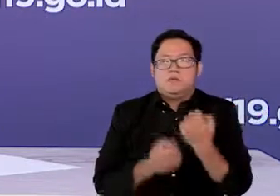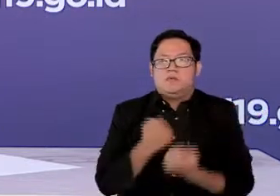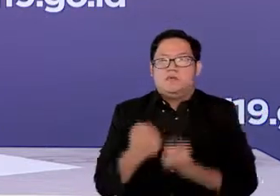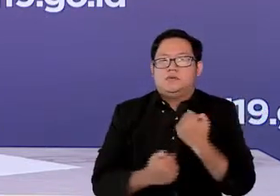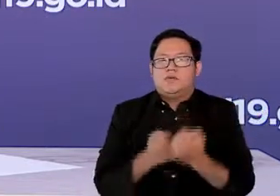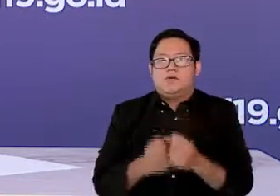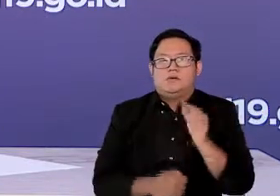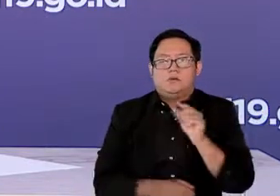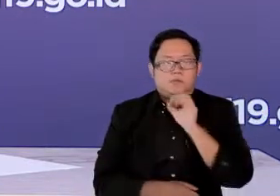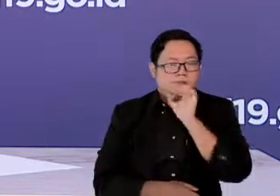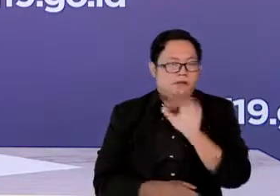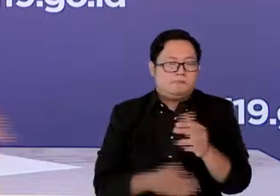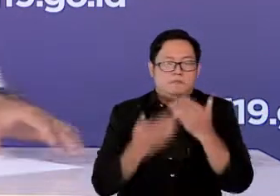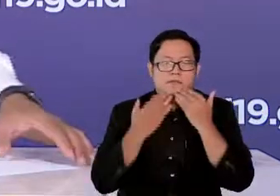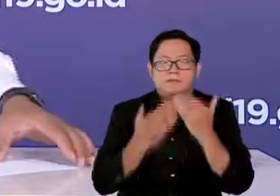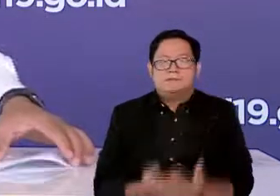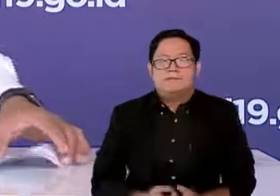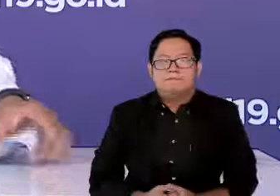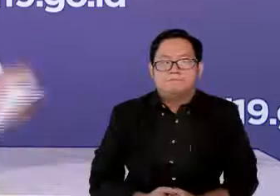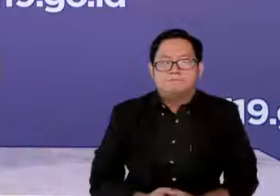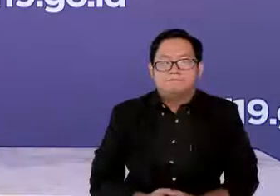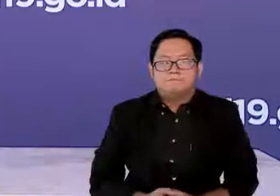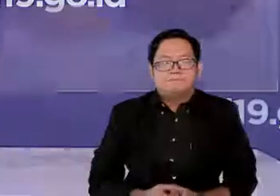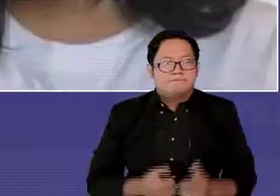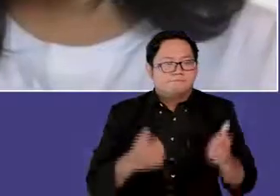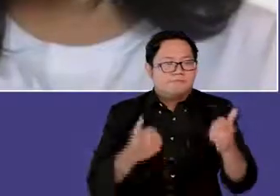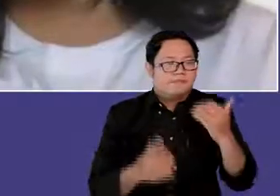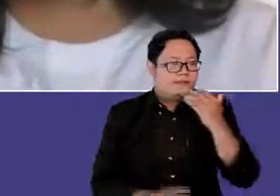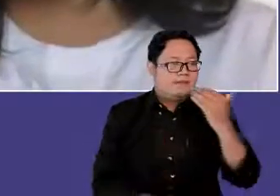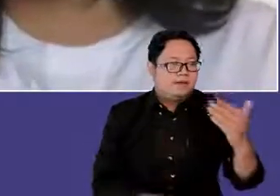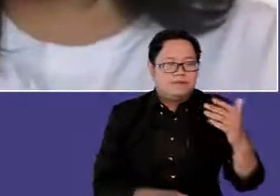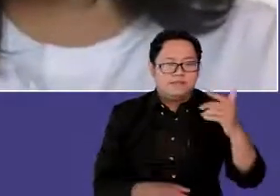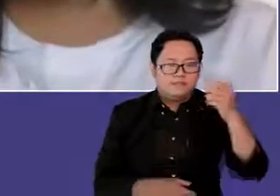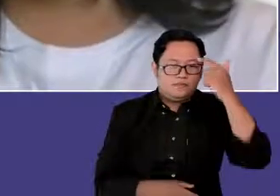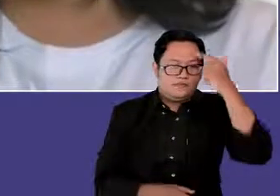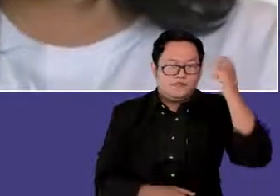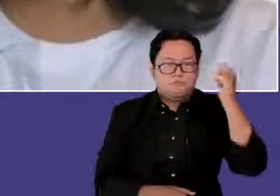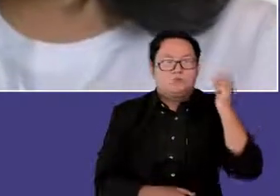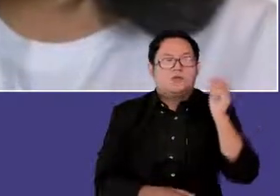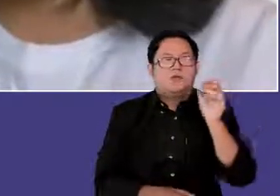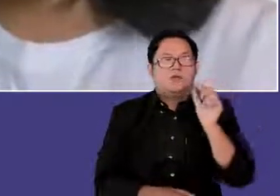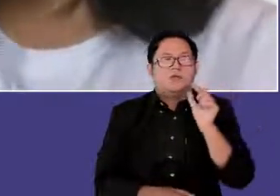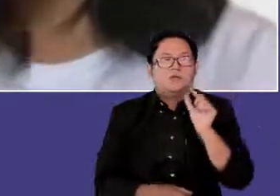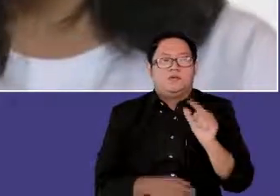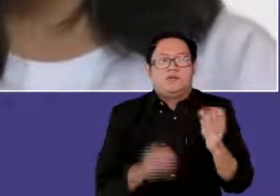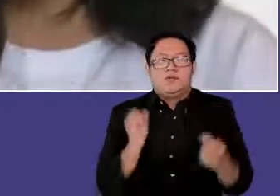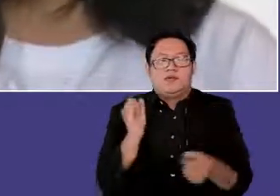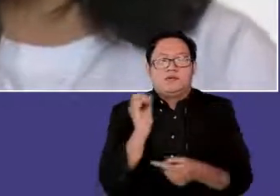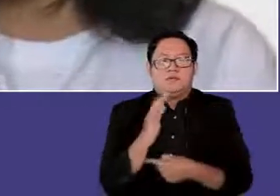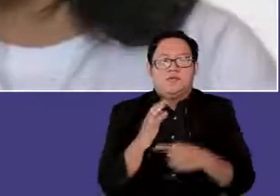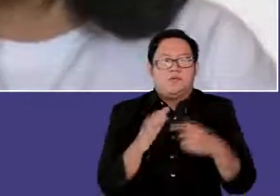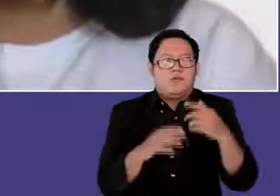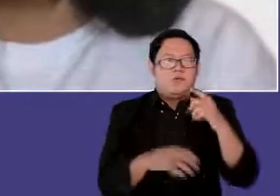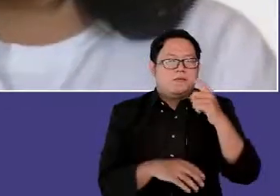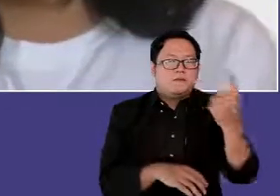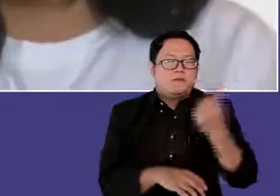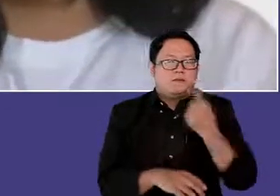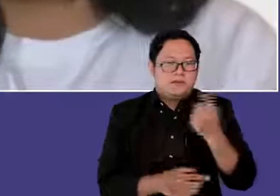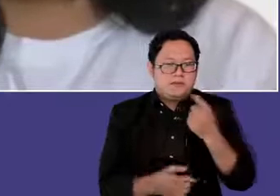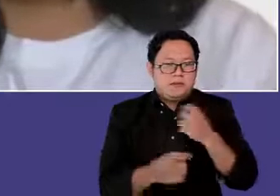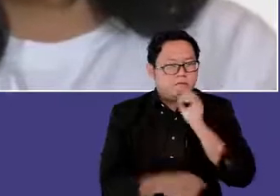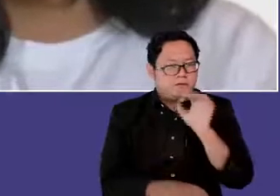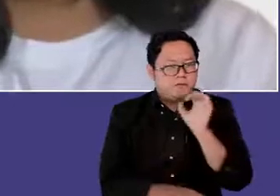to respond. Thank you. Yes, thank you very much, Professor, for responding to the question submitted